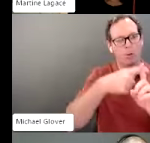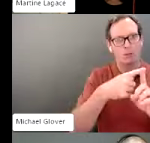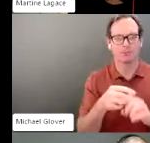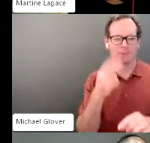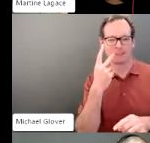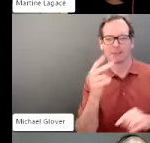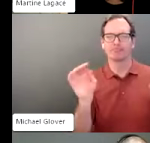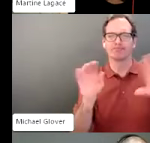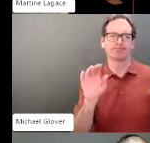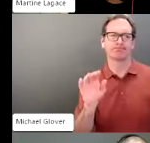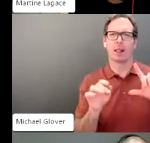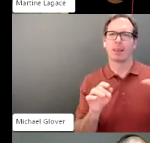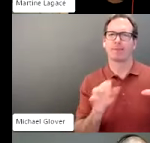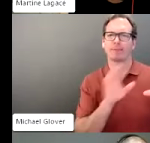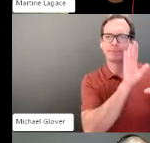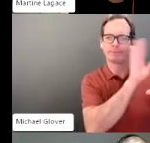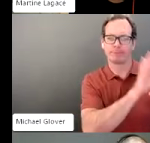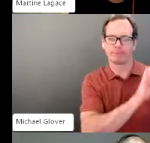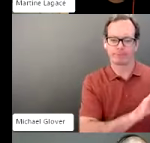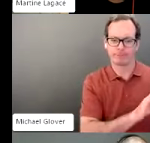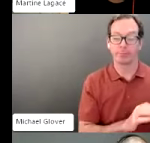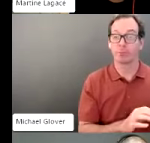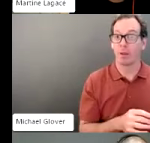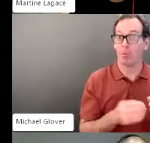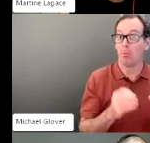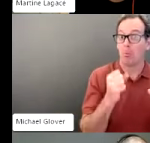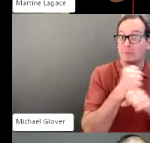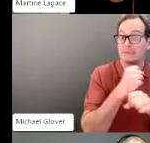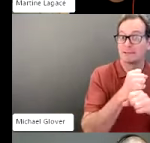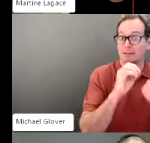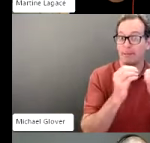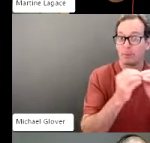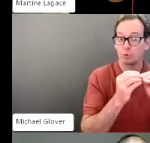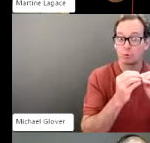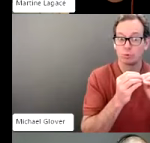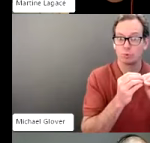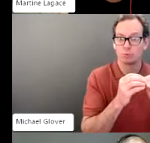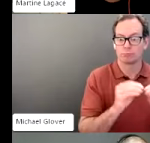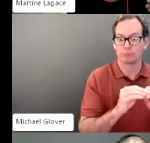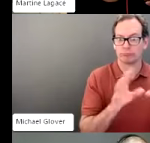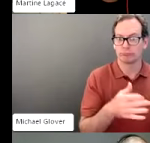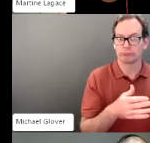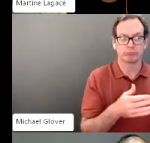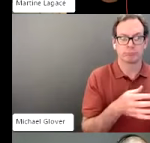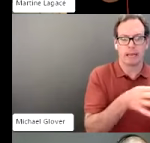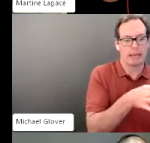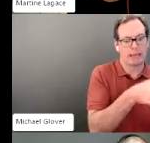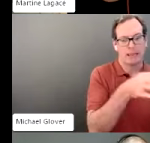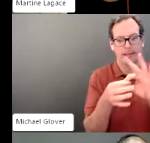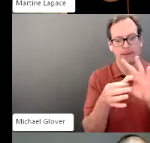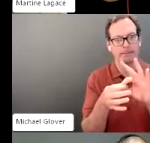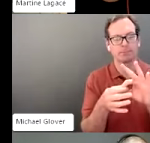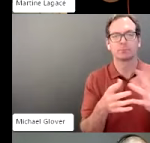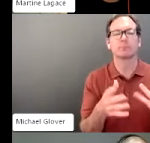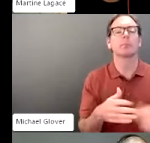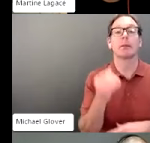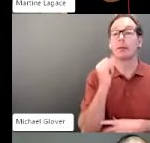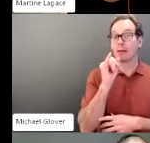model. There were statistically significant link in terms of the more an